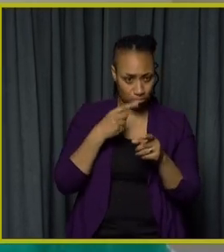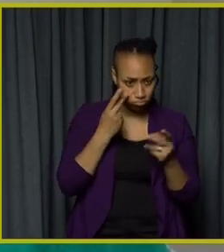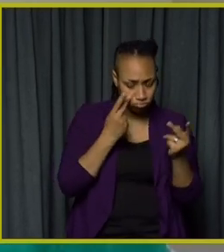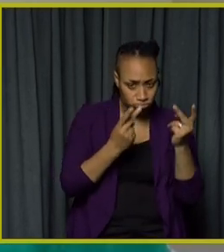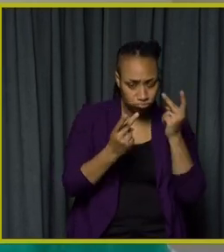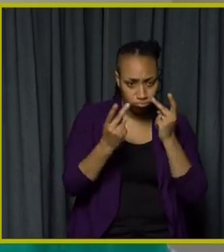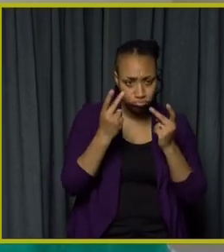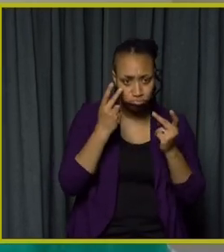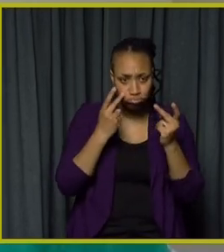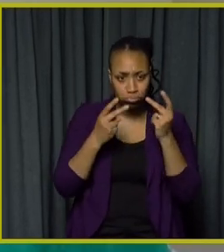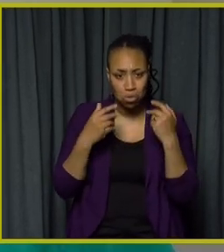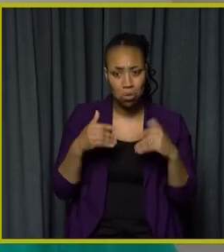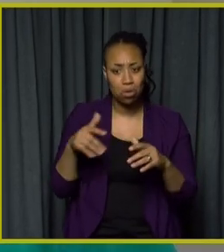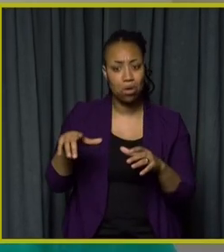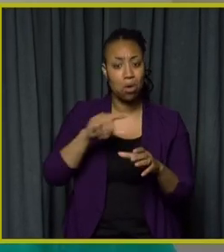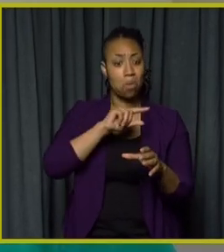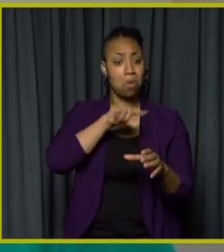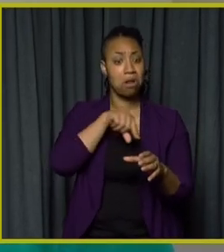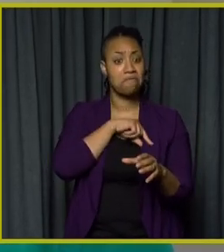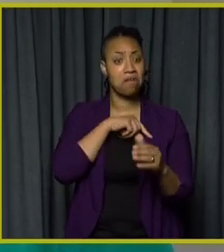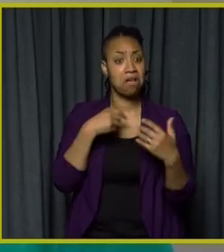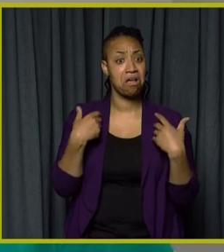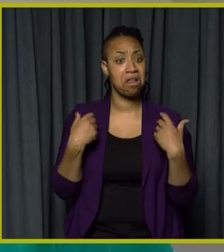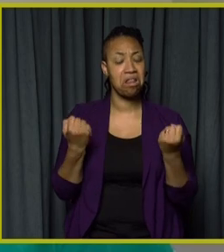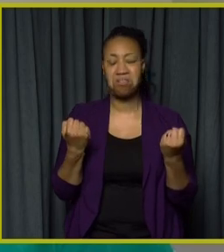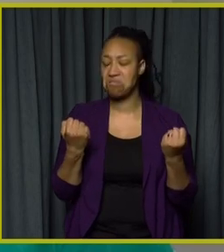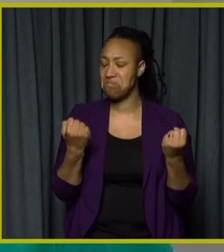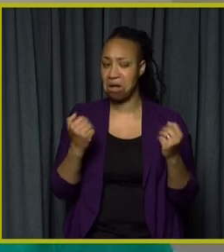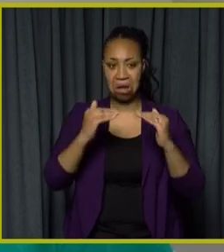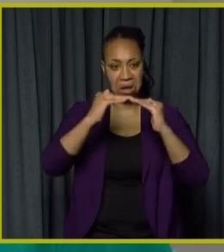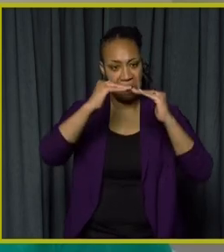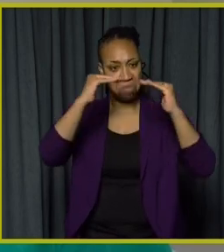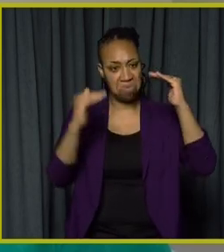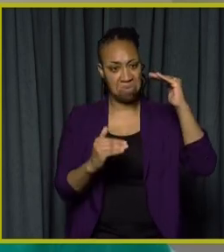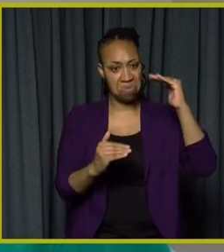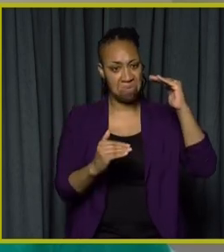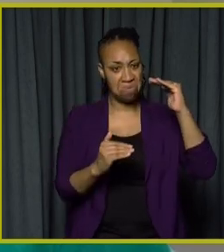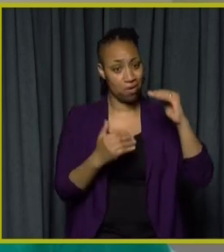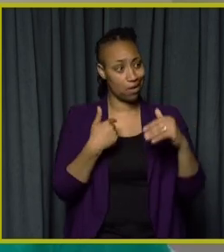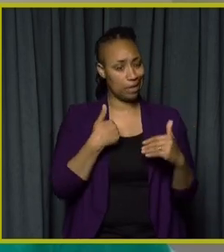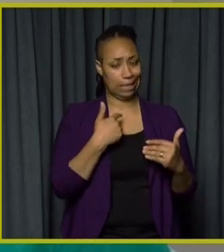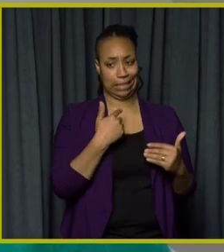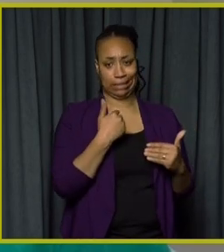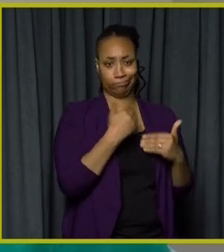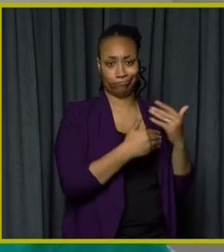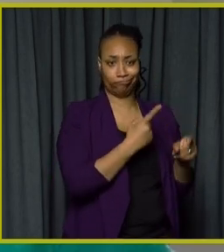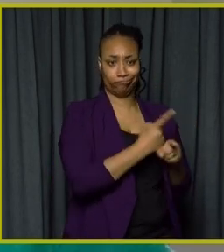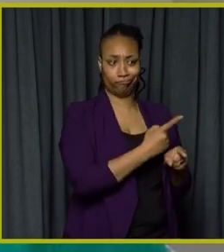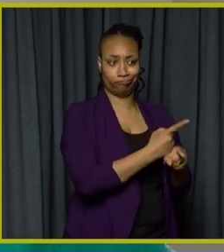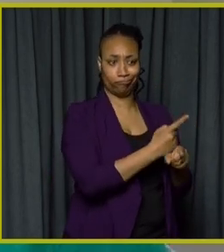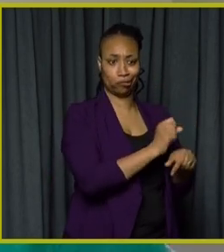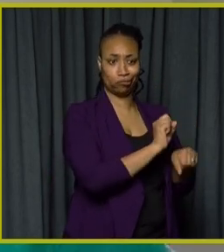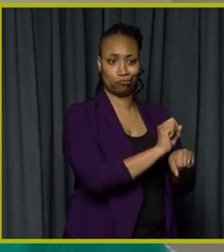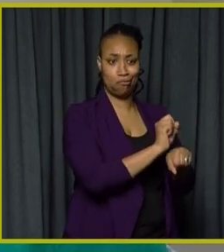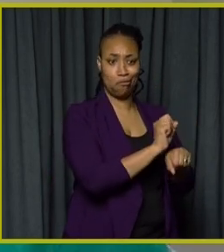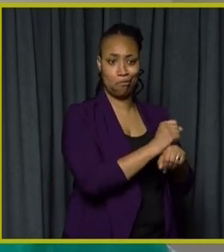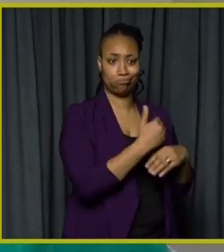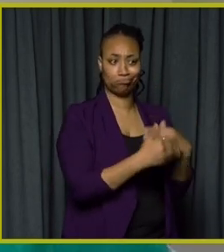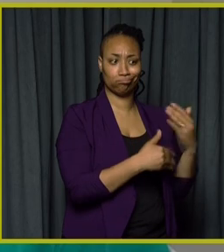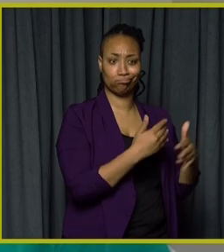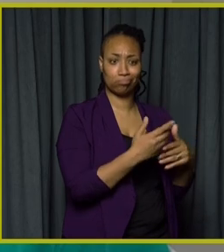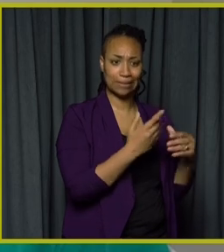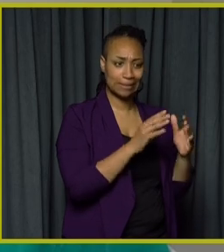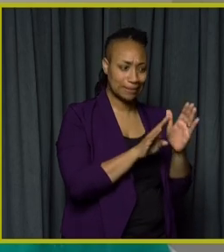quality health care. I see it in my regular job where I help high-risk populations access medicine that can prevent